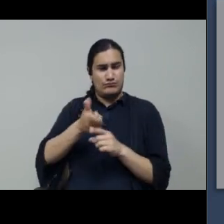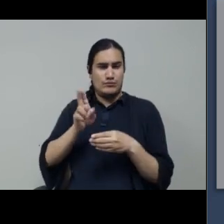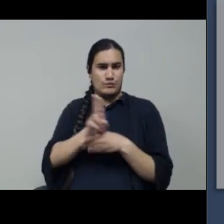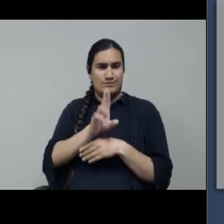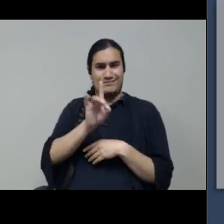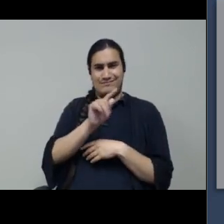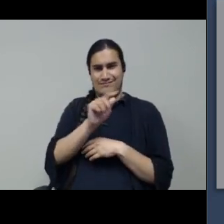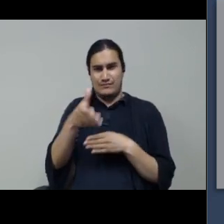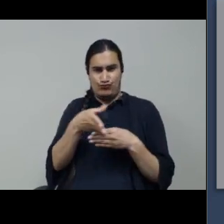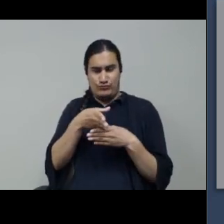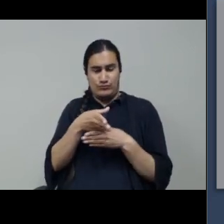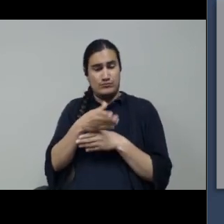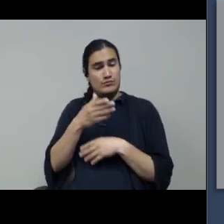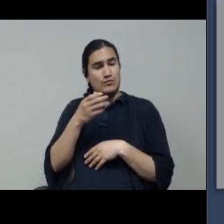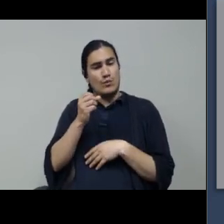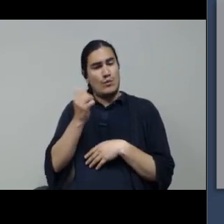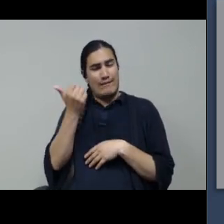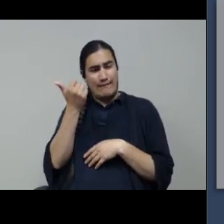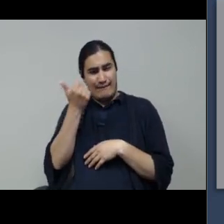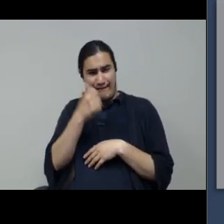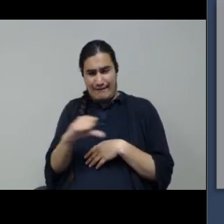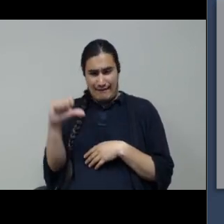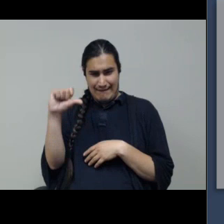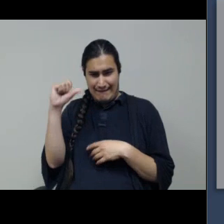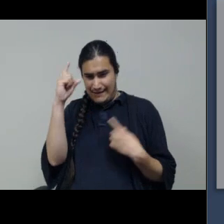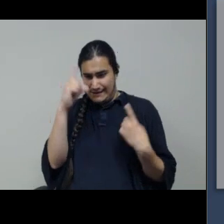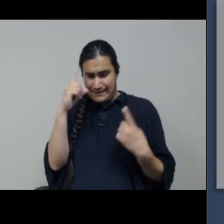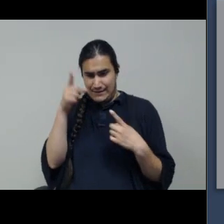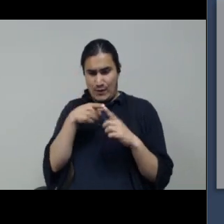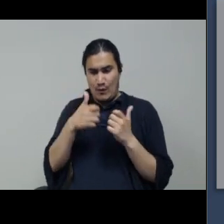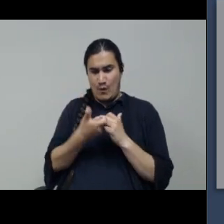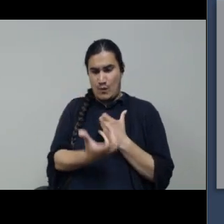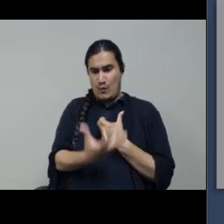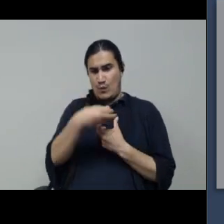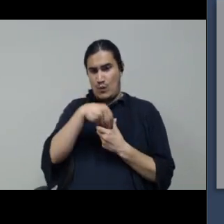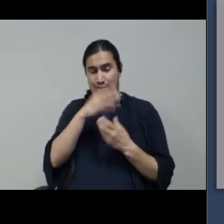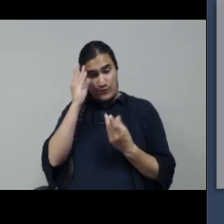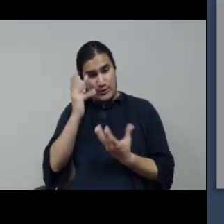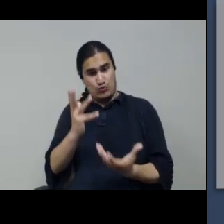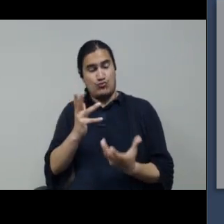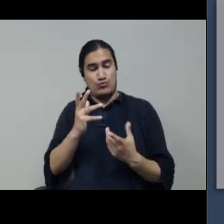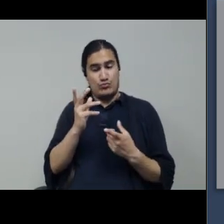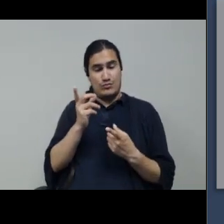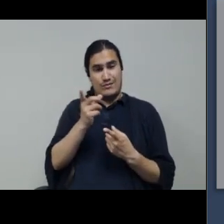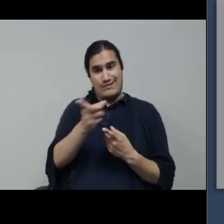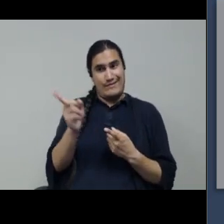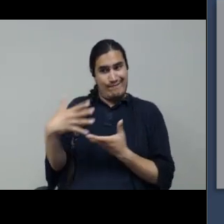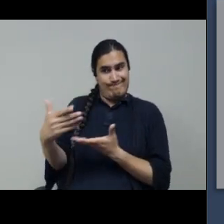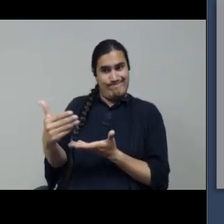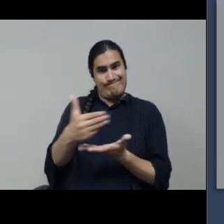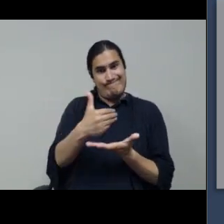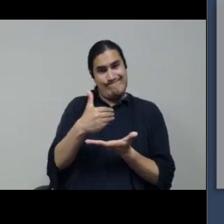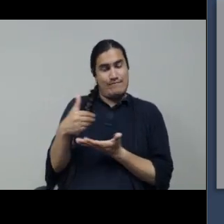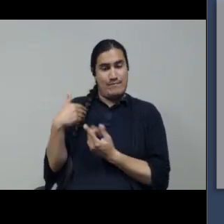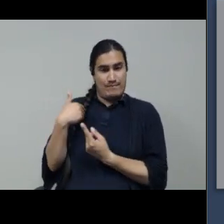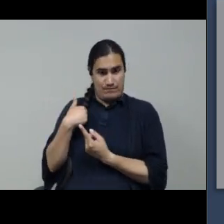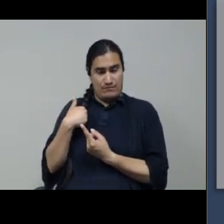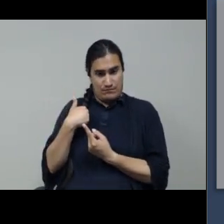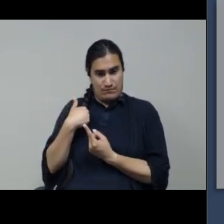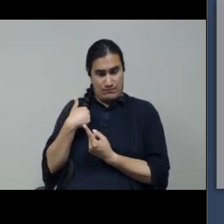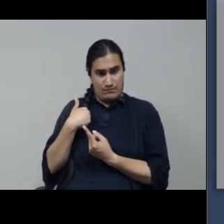question is, any thought to incorporating, the information that they're gathering,